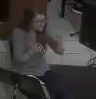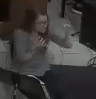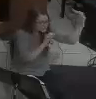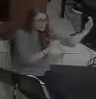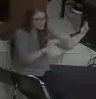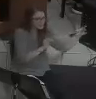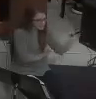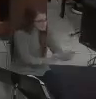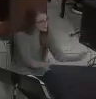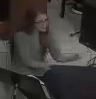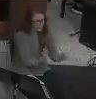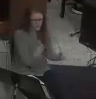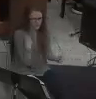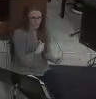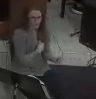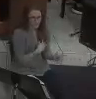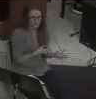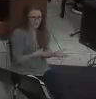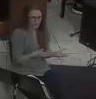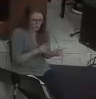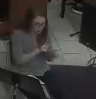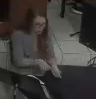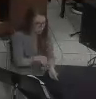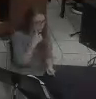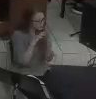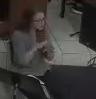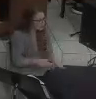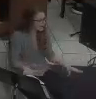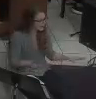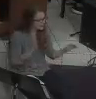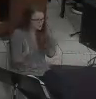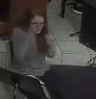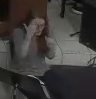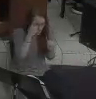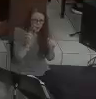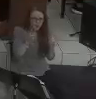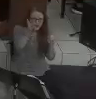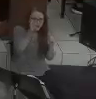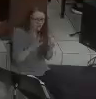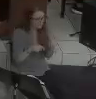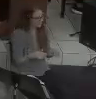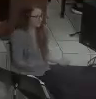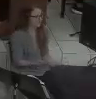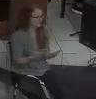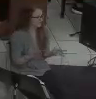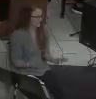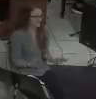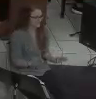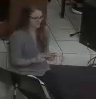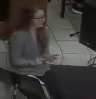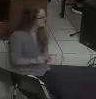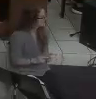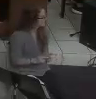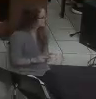where do we go to be quiet and know that God is God? We just go right here and